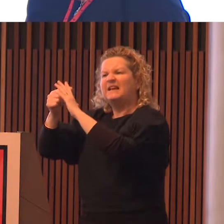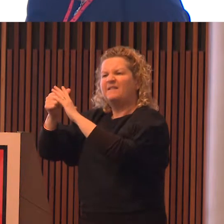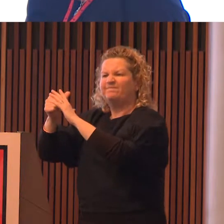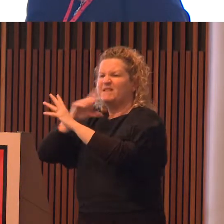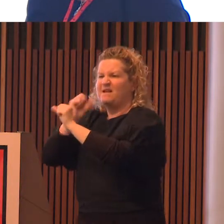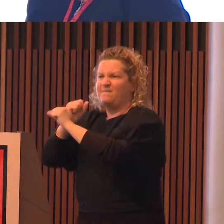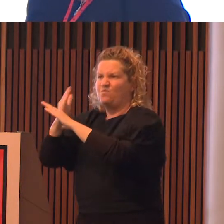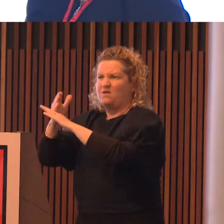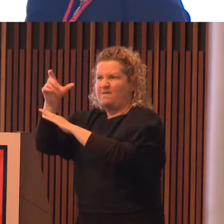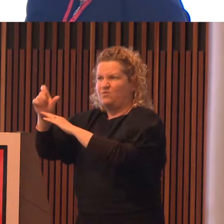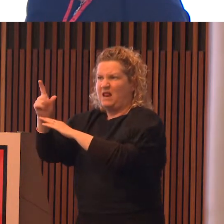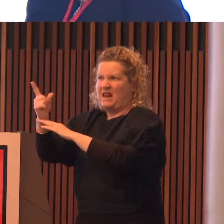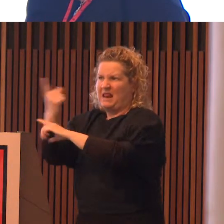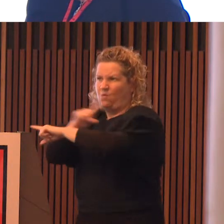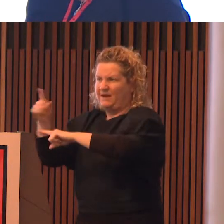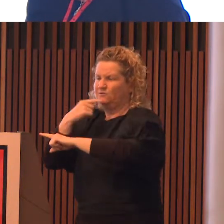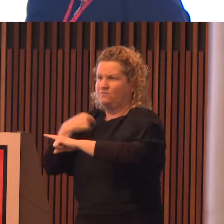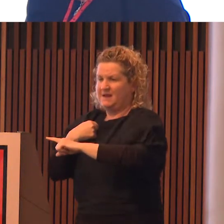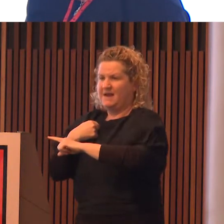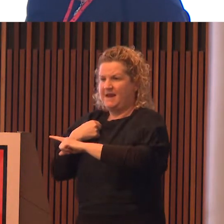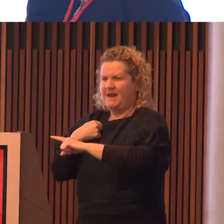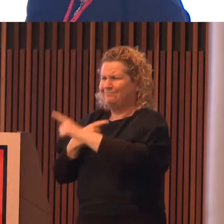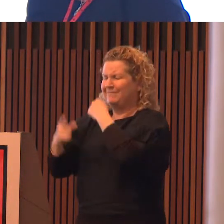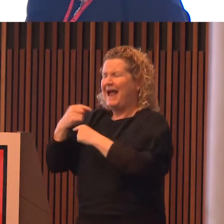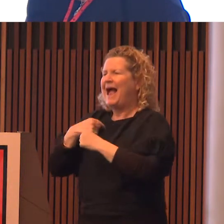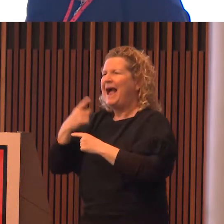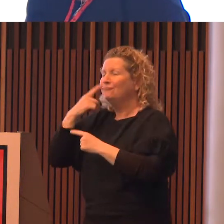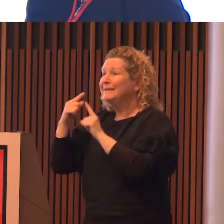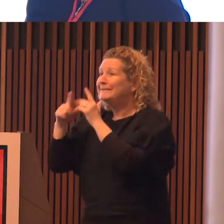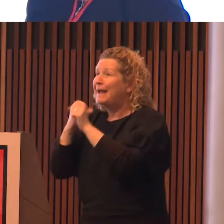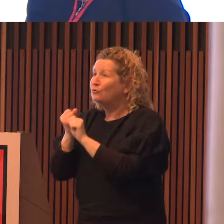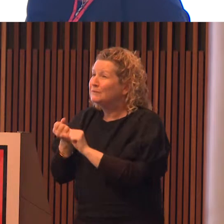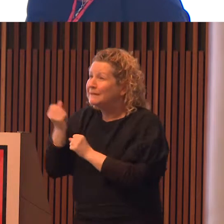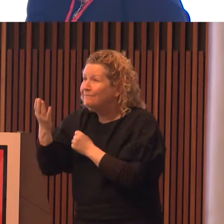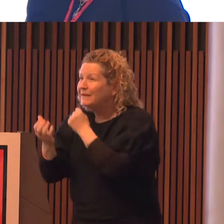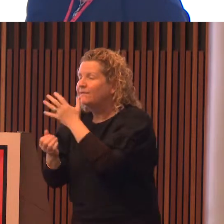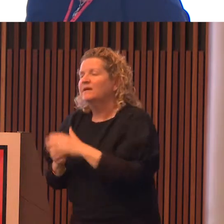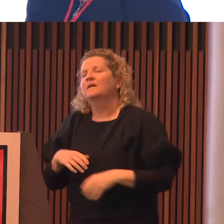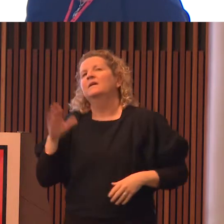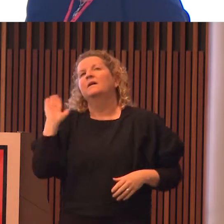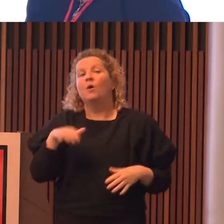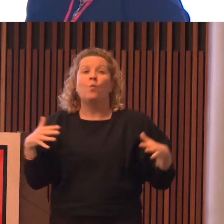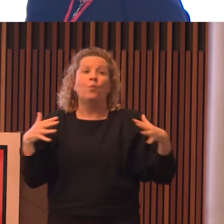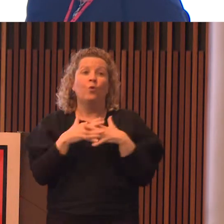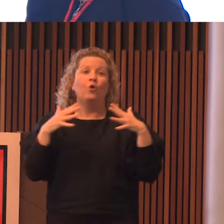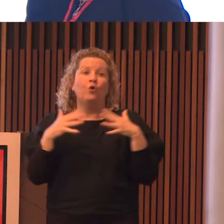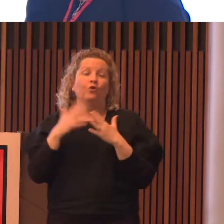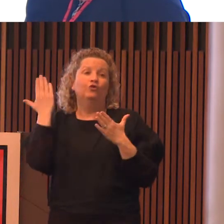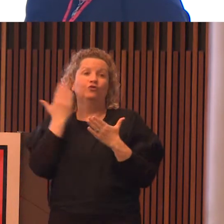me about something, and when I tried to give them some examples, they just referred to them as war stories.